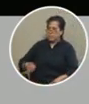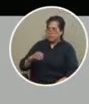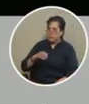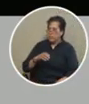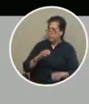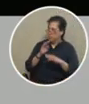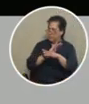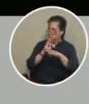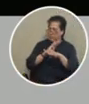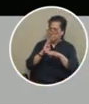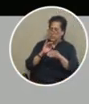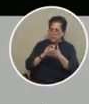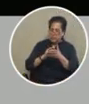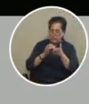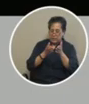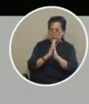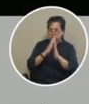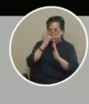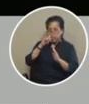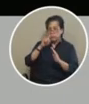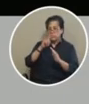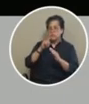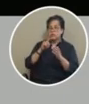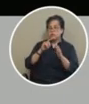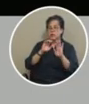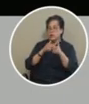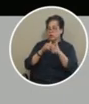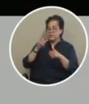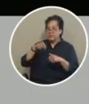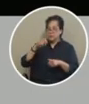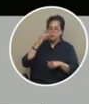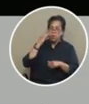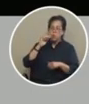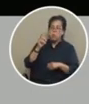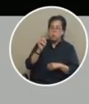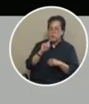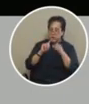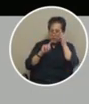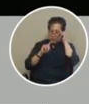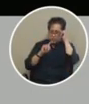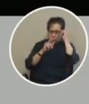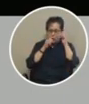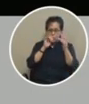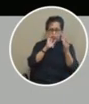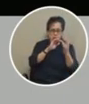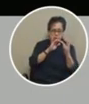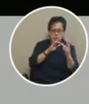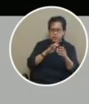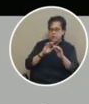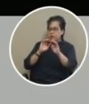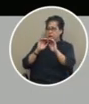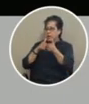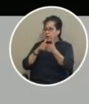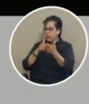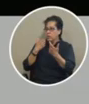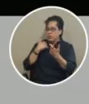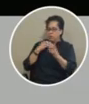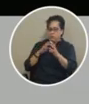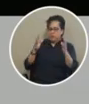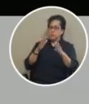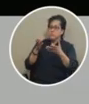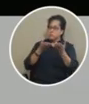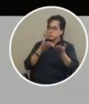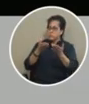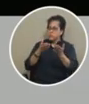businesses that are calling for needs to know where to go, who to call, how to get a lot of these